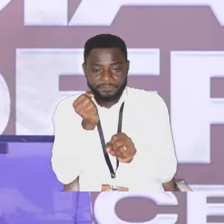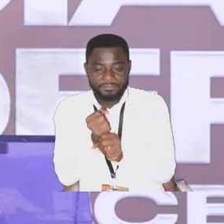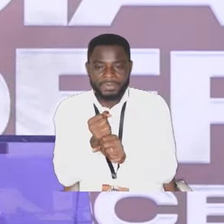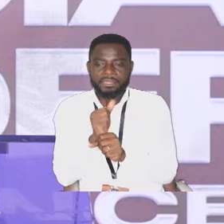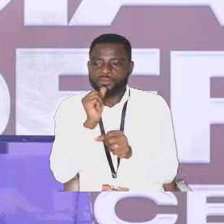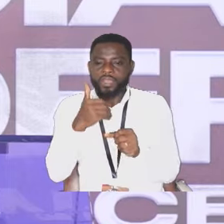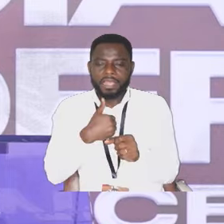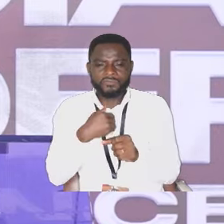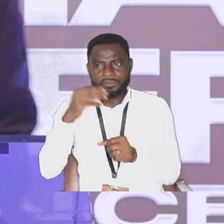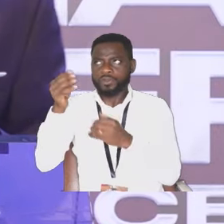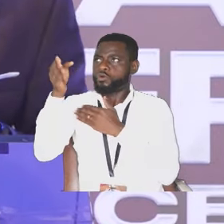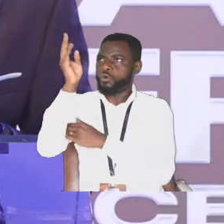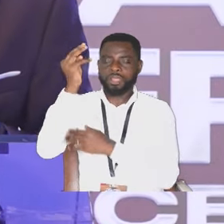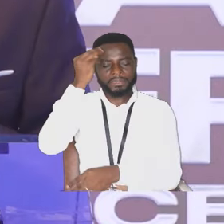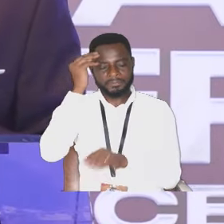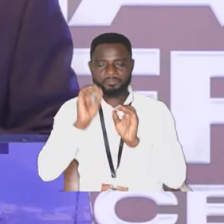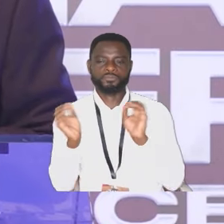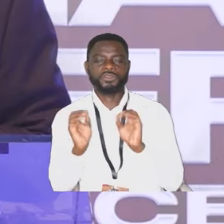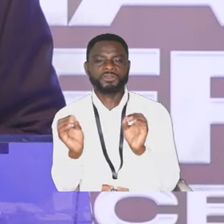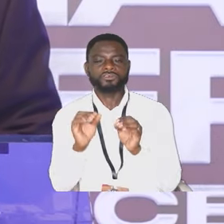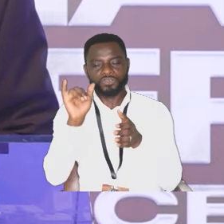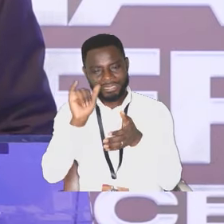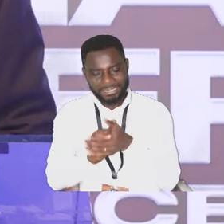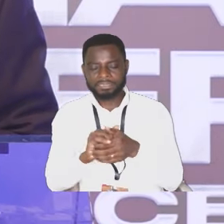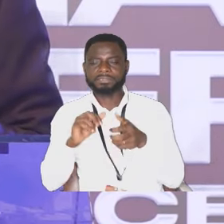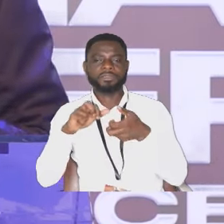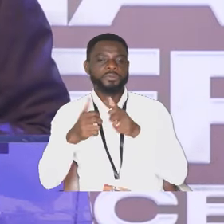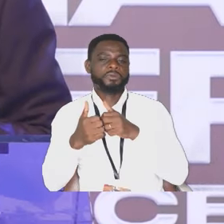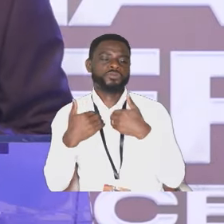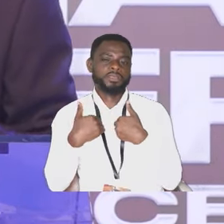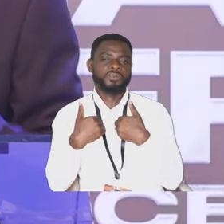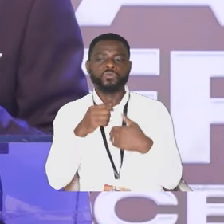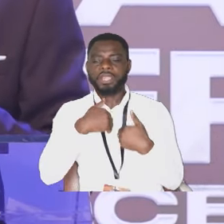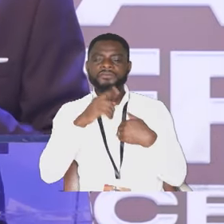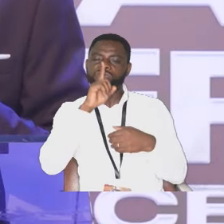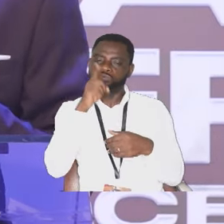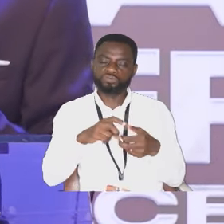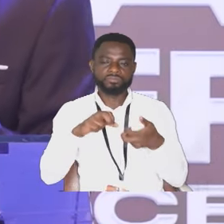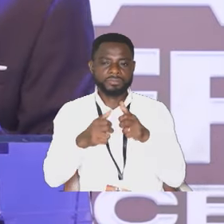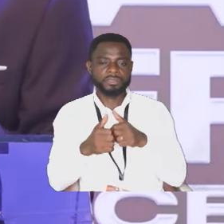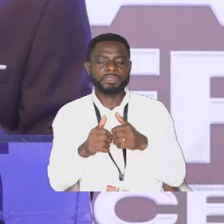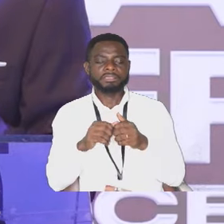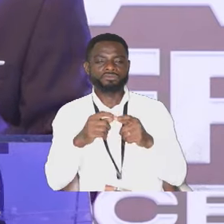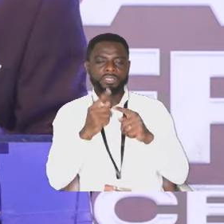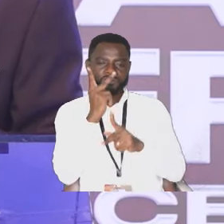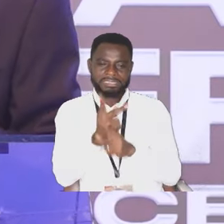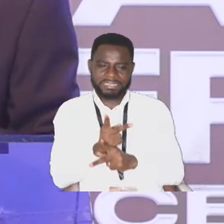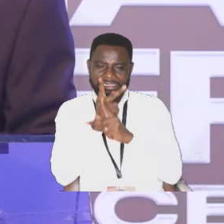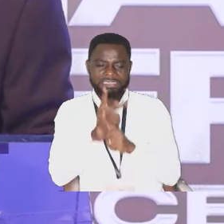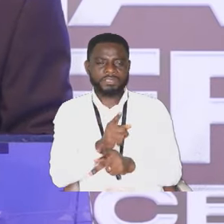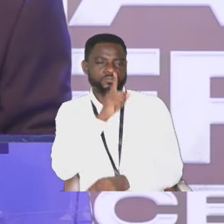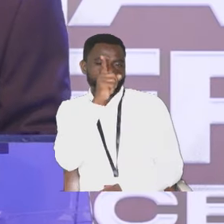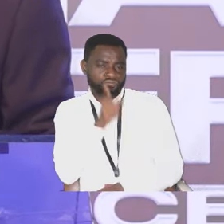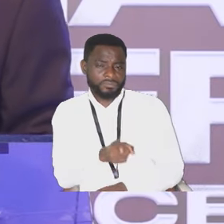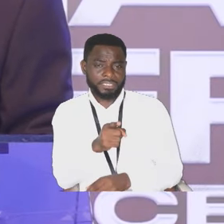biblical principle. So that is the challenge that we have. We have the real challenges. Maintaining integrity in the